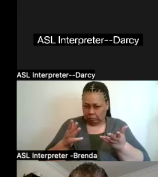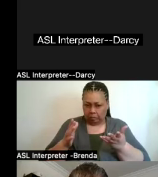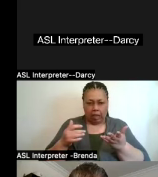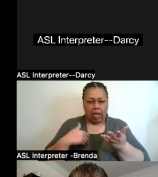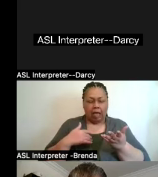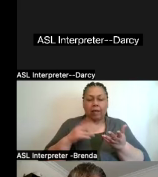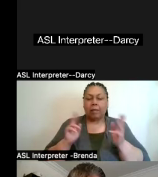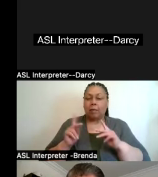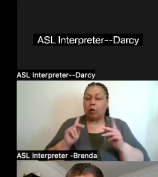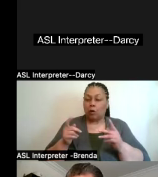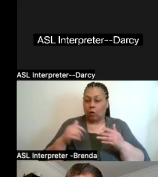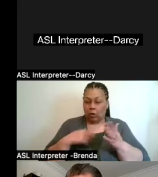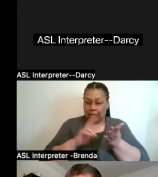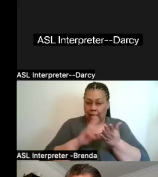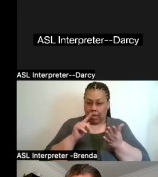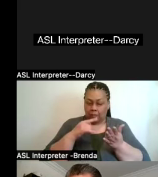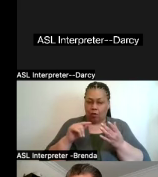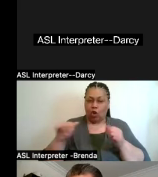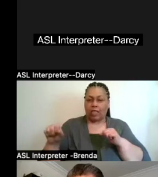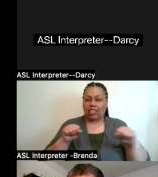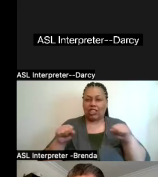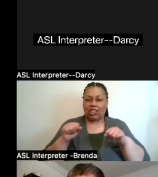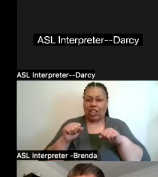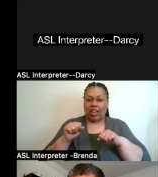having people sign up for the Shake Alert app